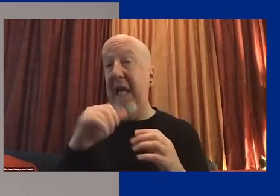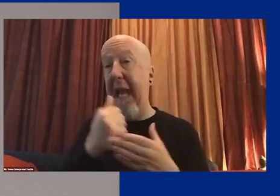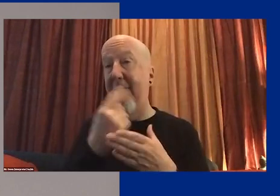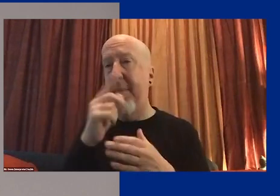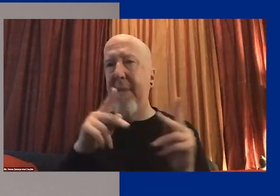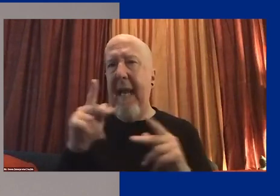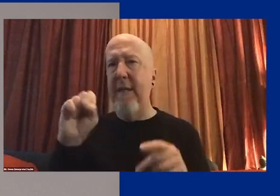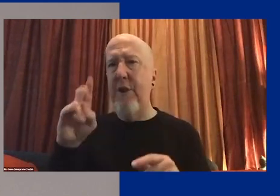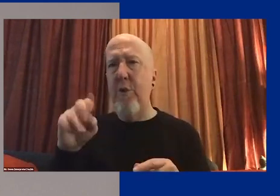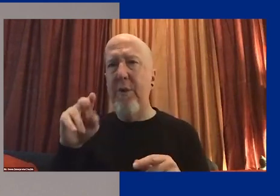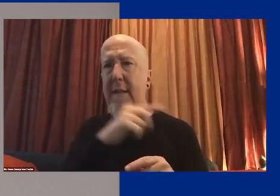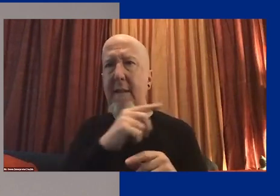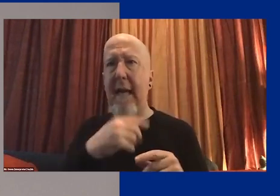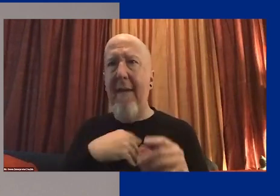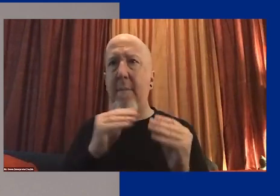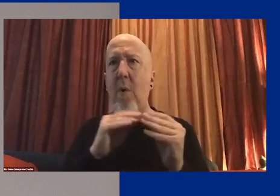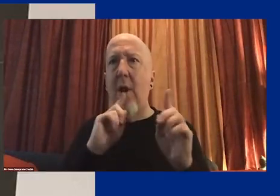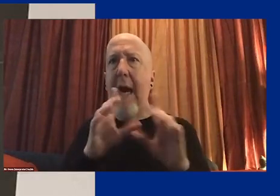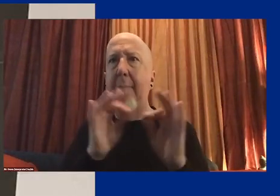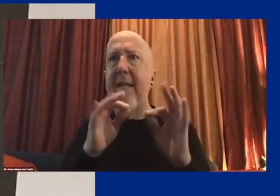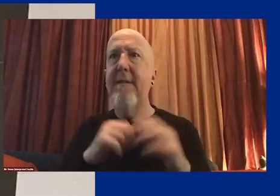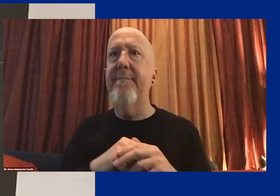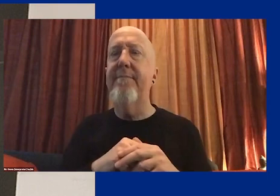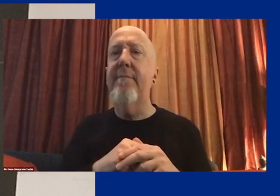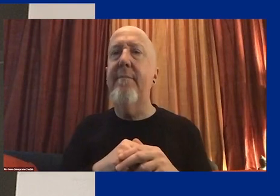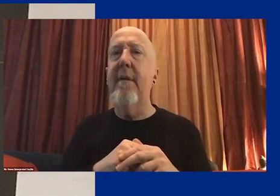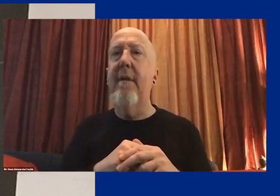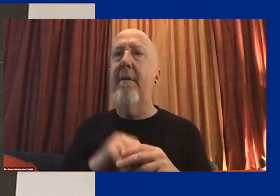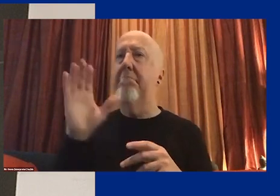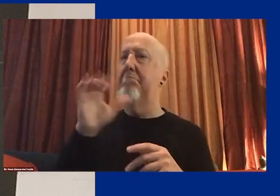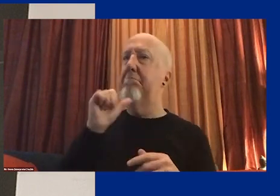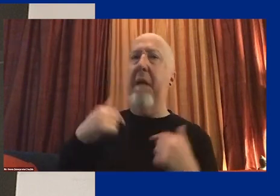said you had something additional to say. No, that wasn't me.